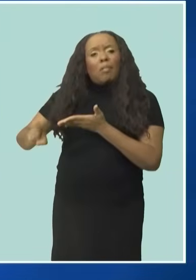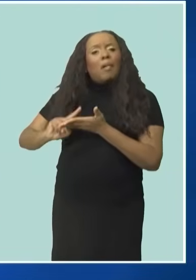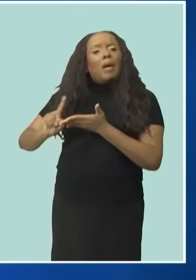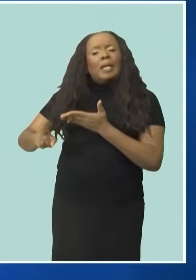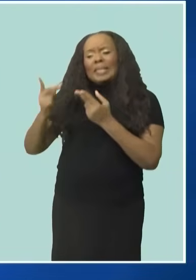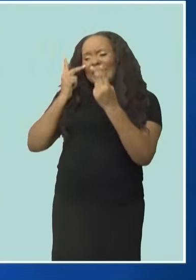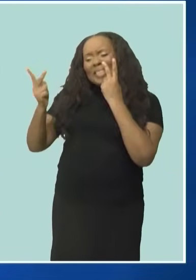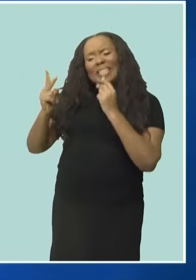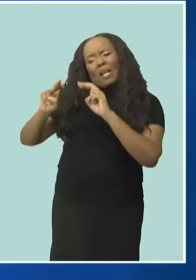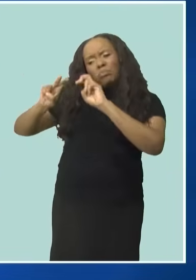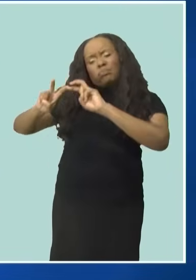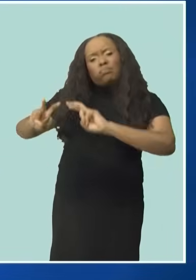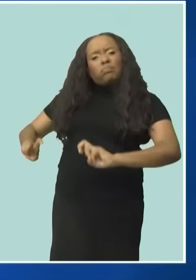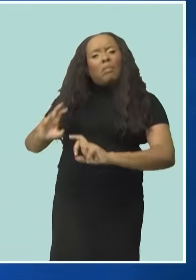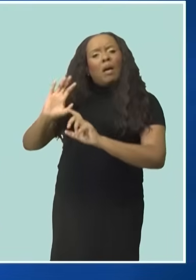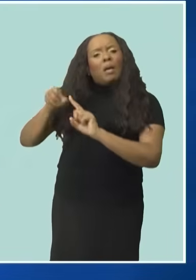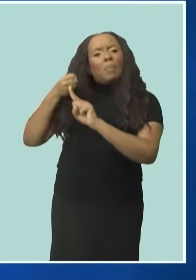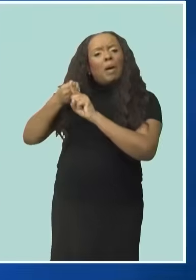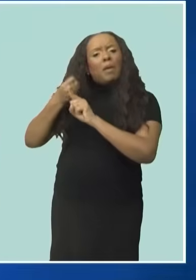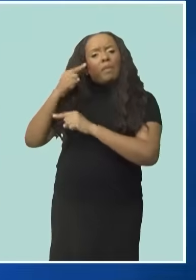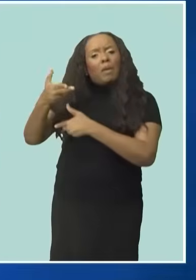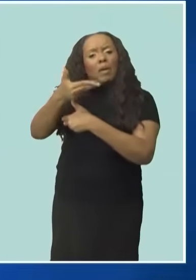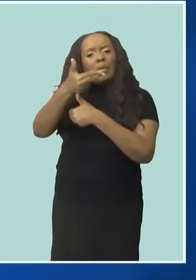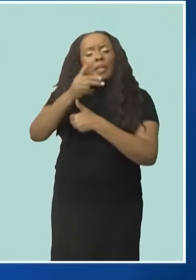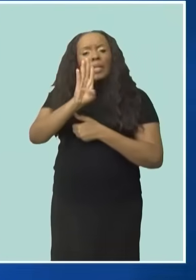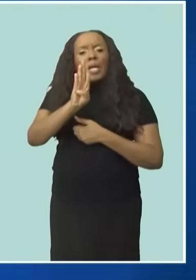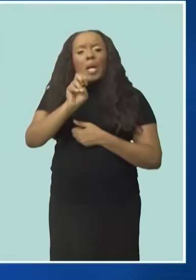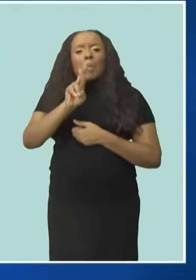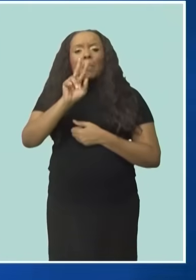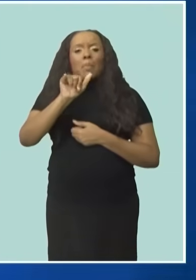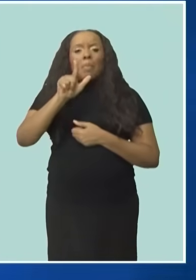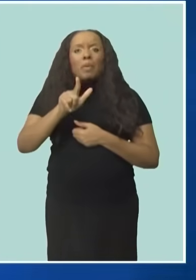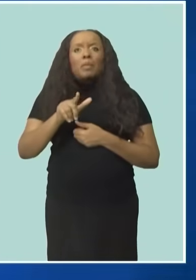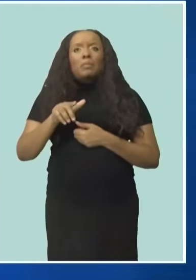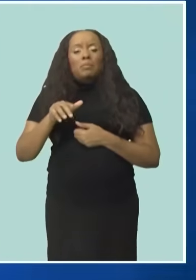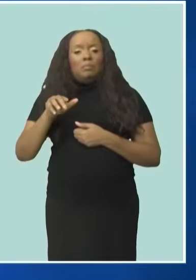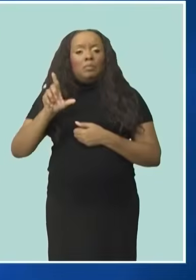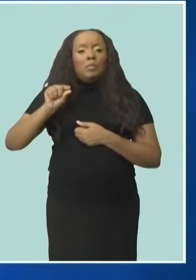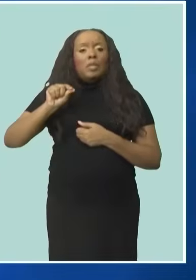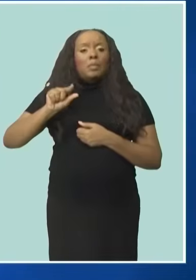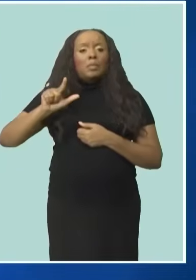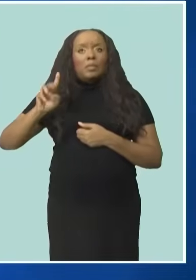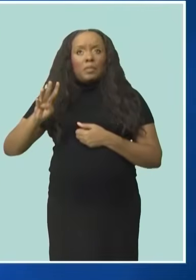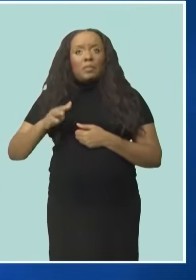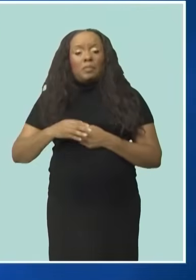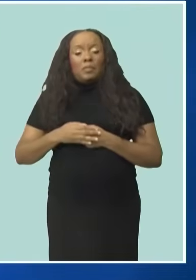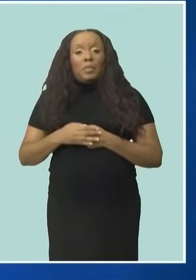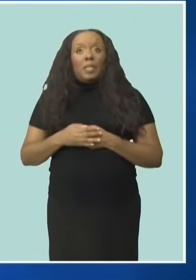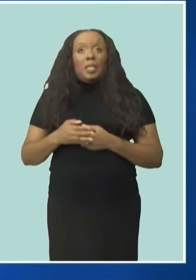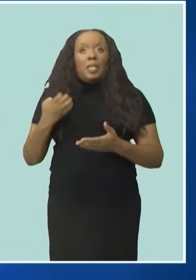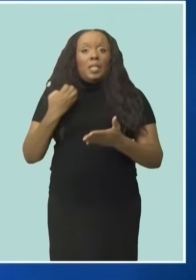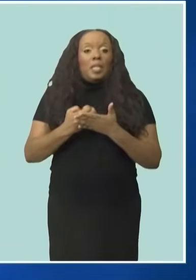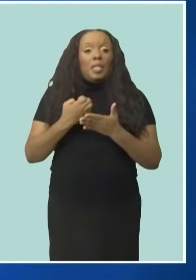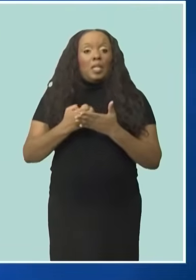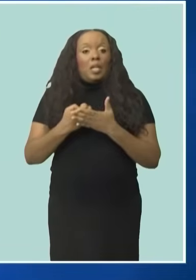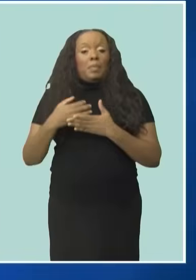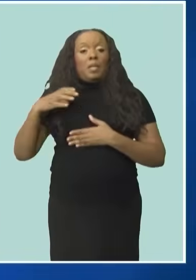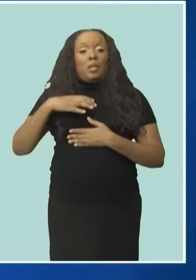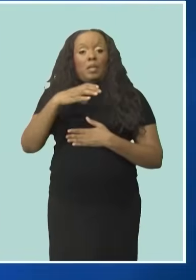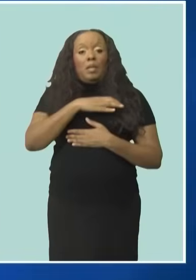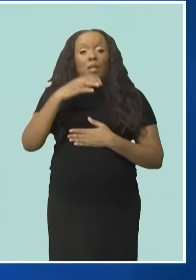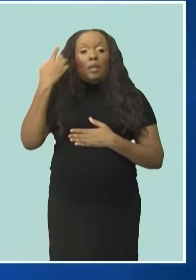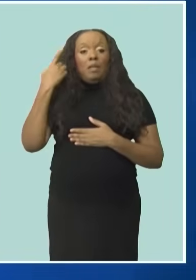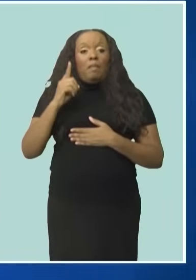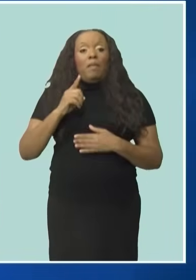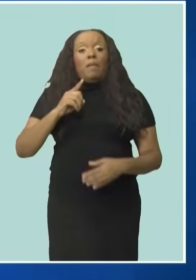Hurricane Beryl on Barbados 2024, facilitated by the Economic Commission of Latin America and the Caribbean,